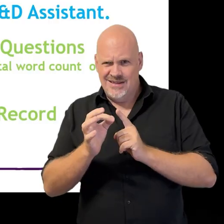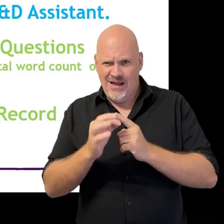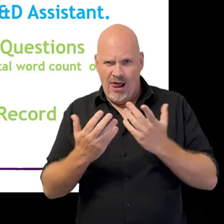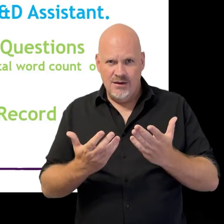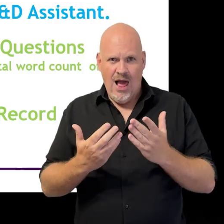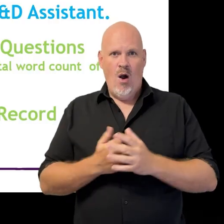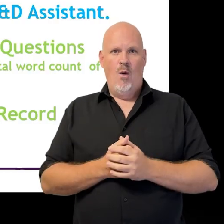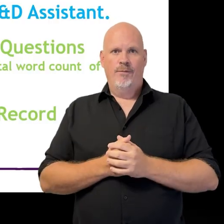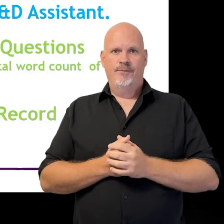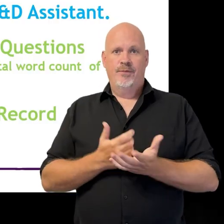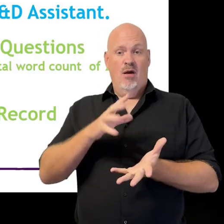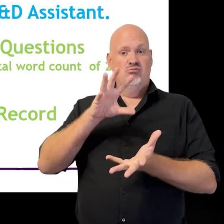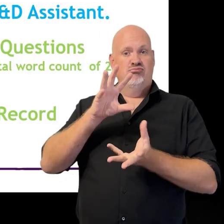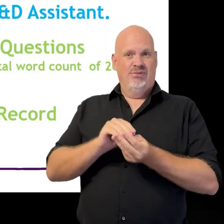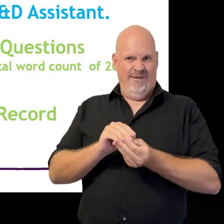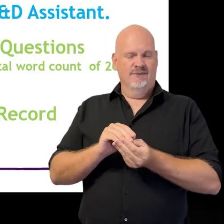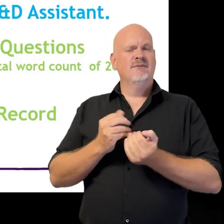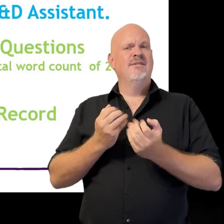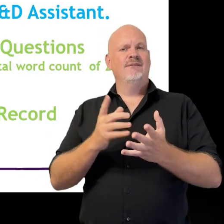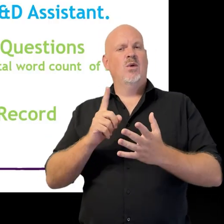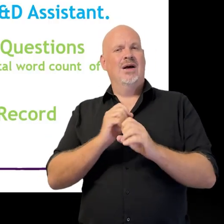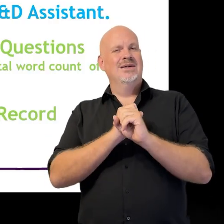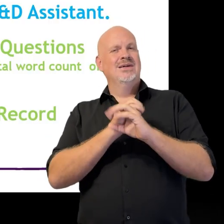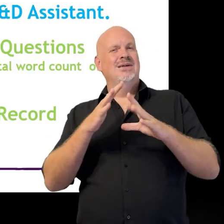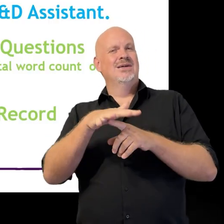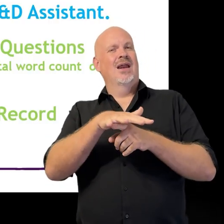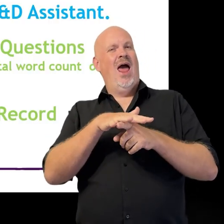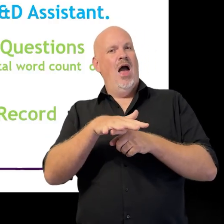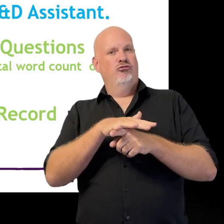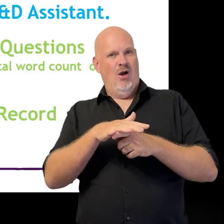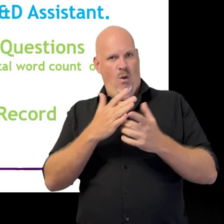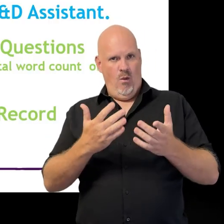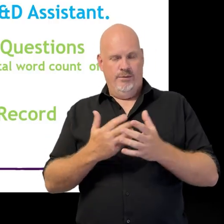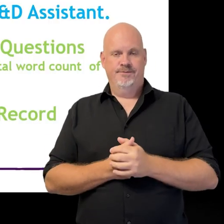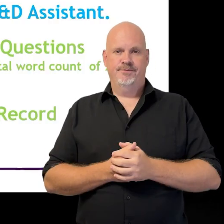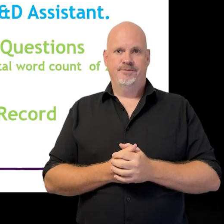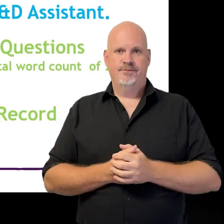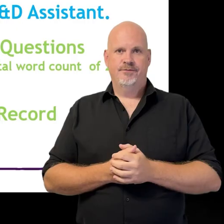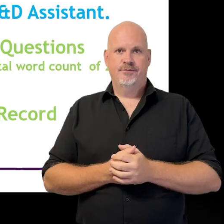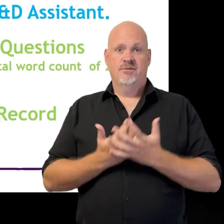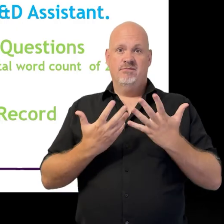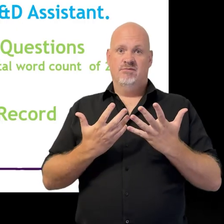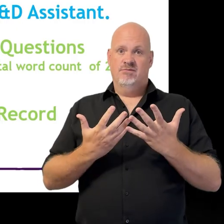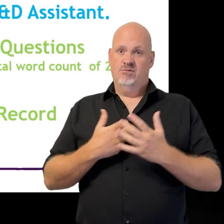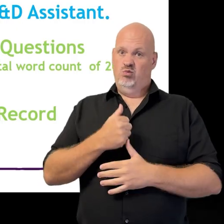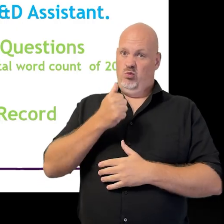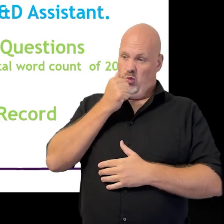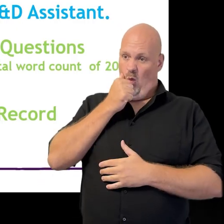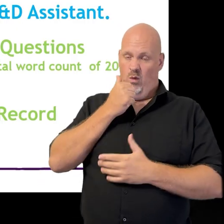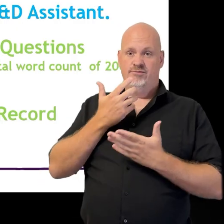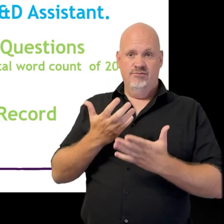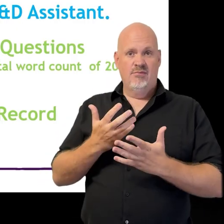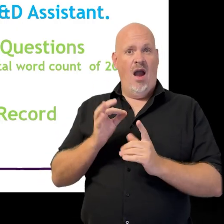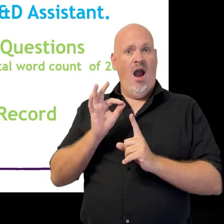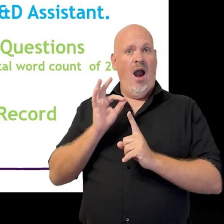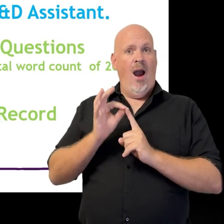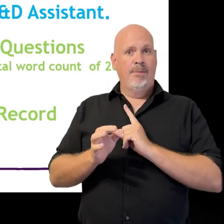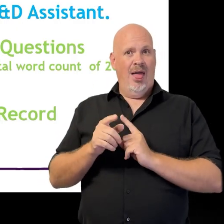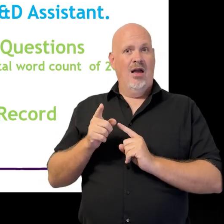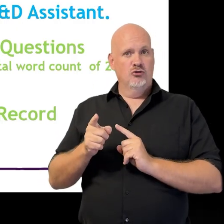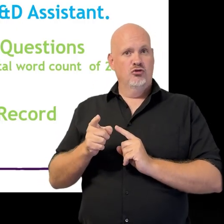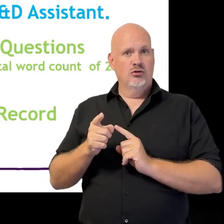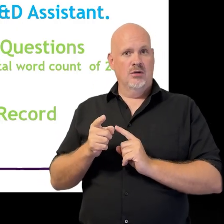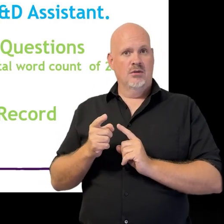that application, you're asked to complete 4 written questions, so to respond to 4 questions, and also